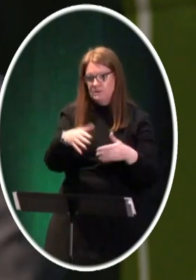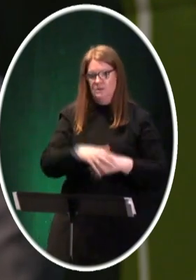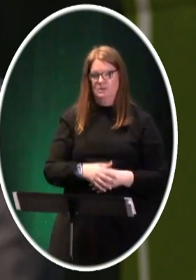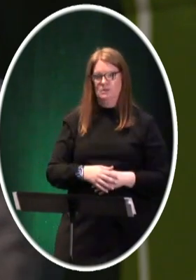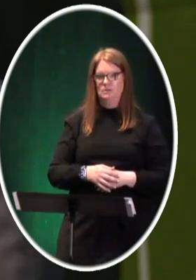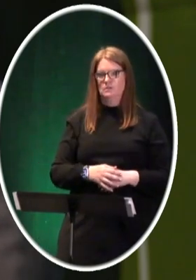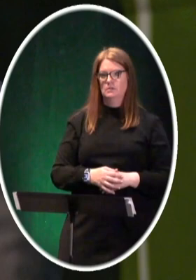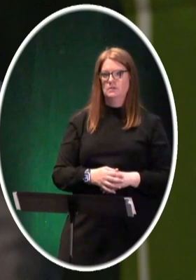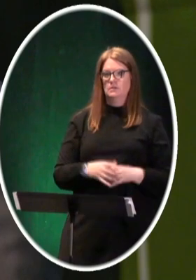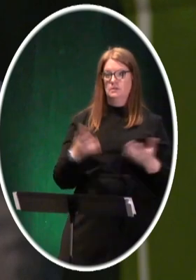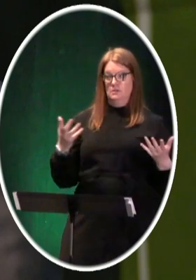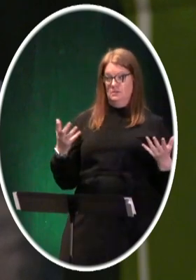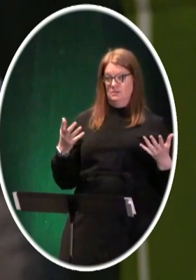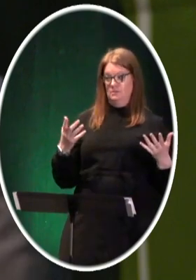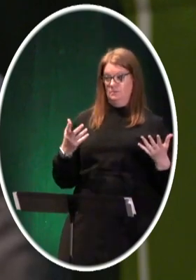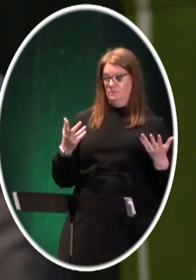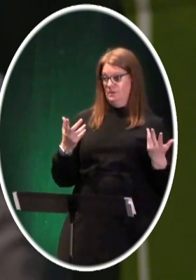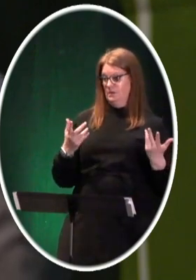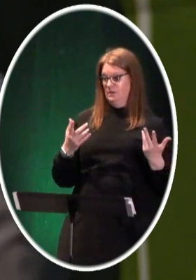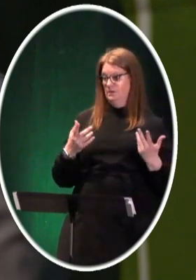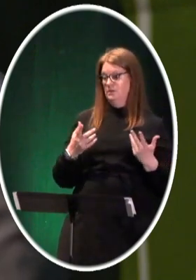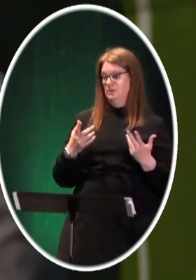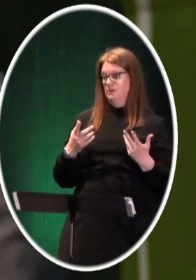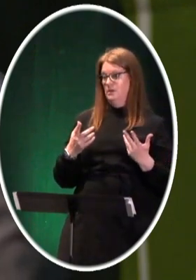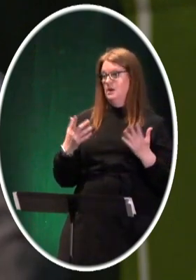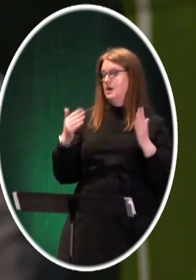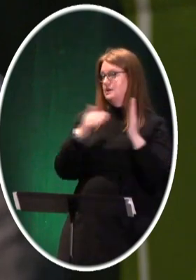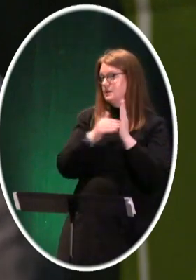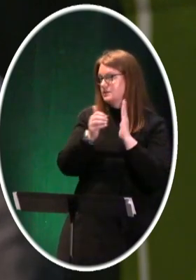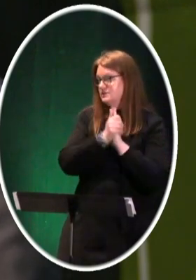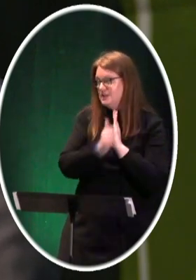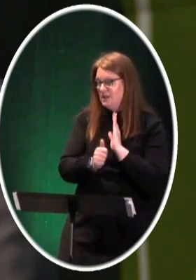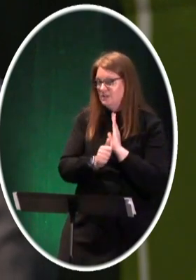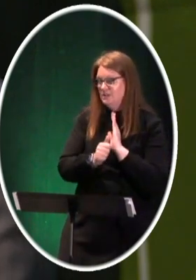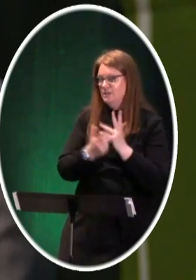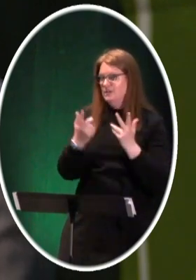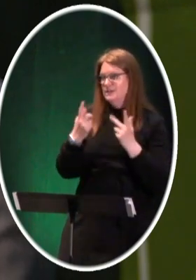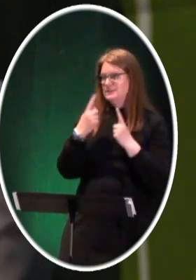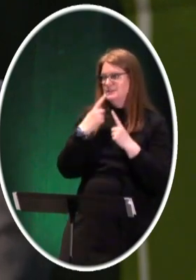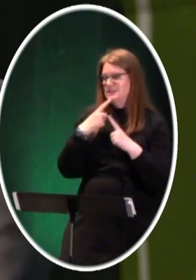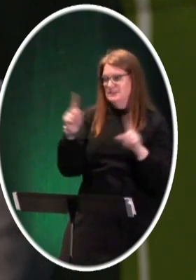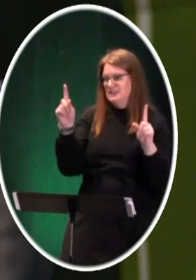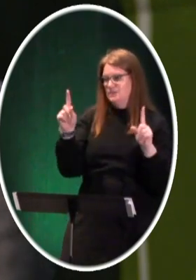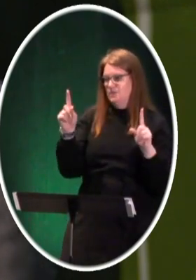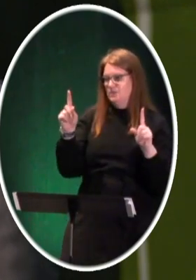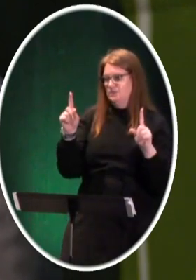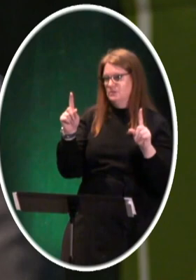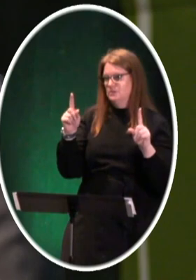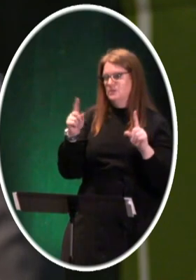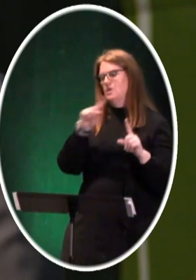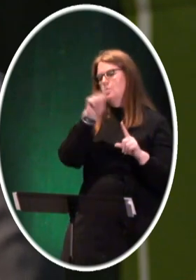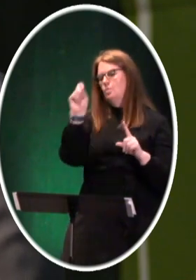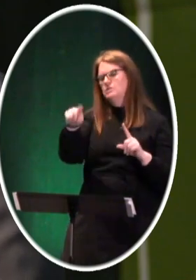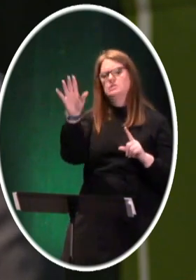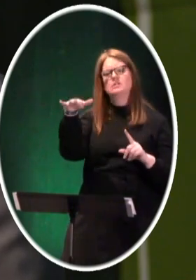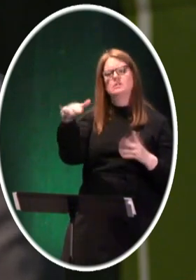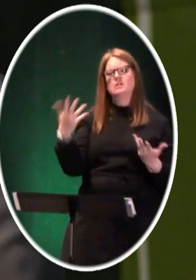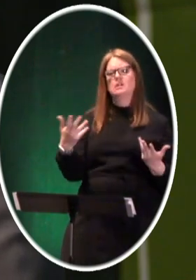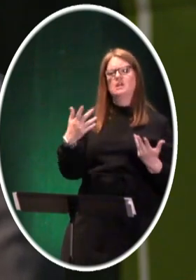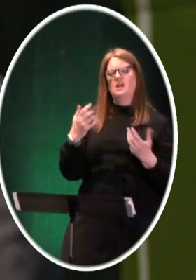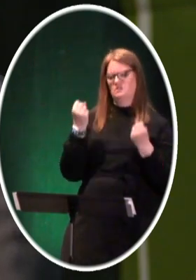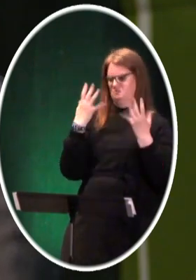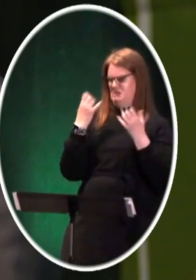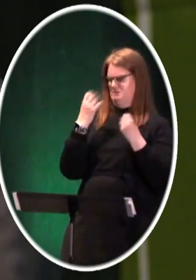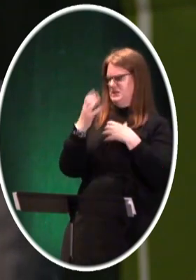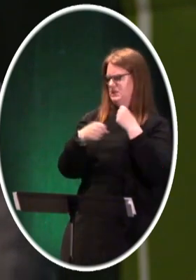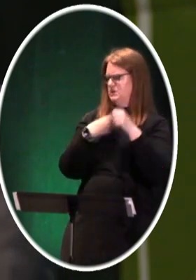But an even telling, a more telling point about the man and his success was another answer. Question, Harold, after all these